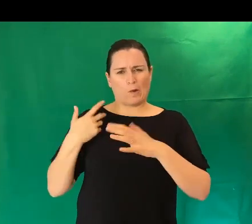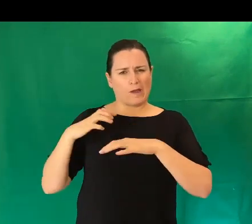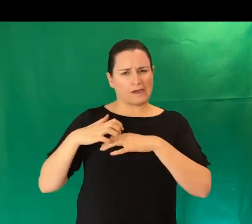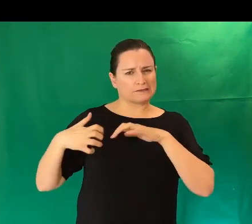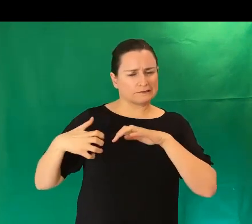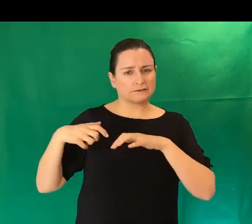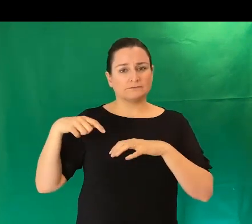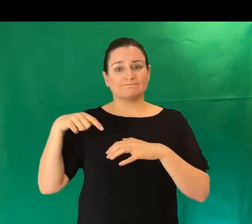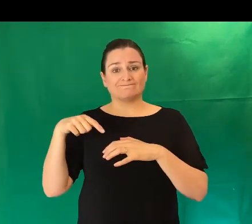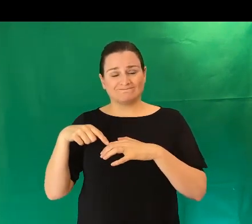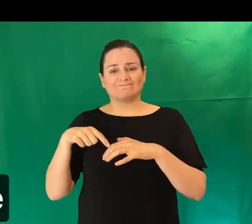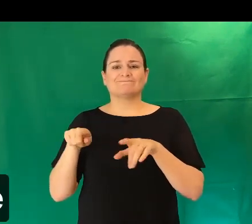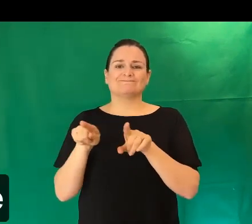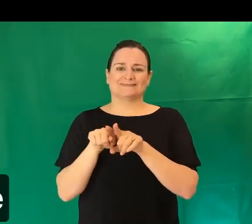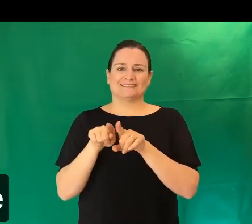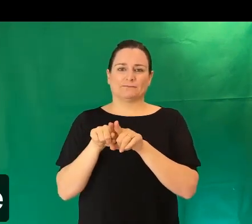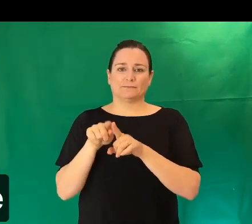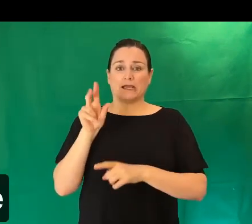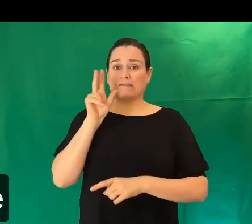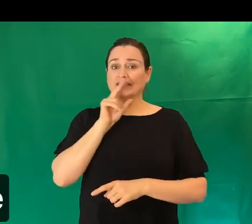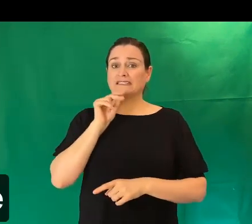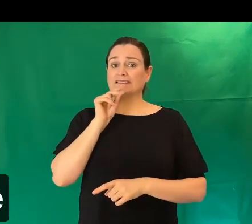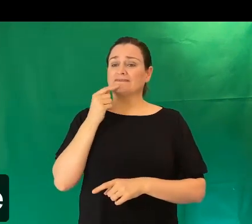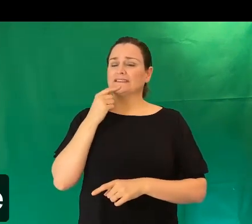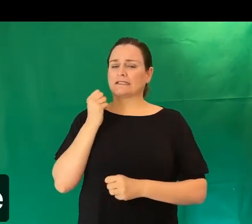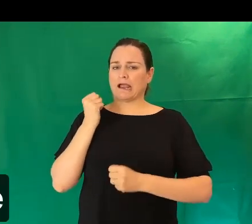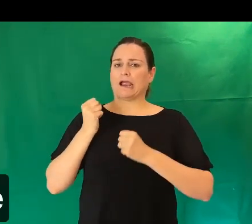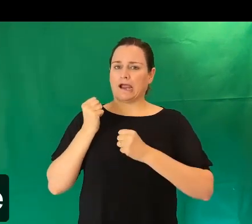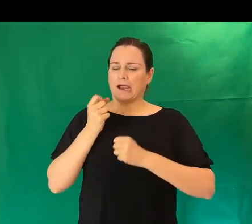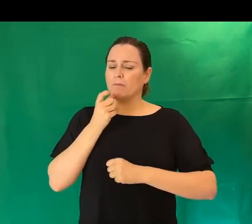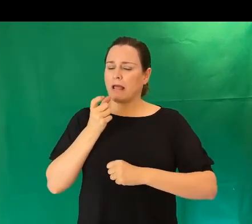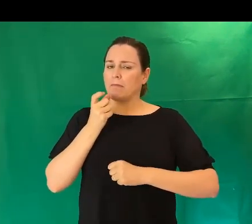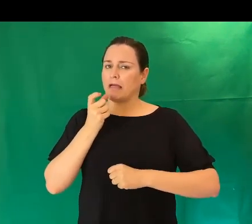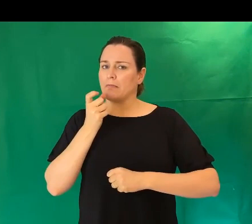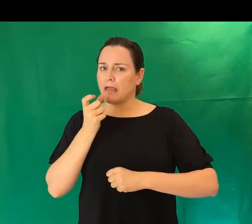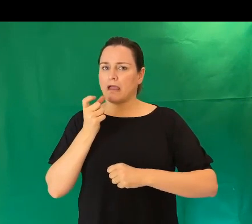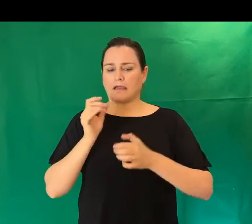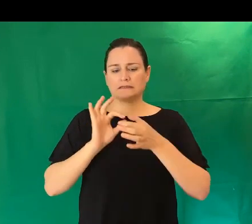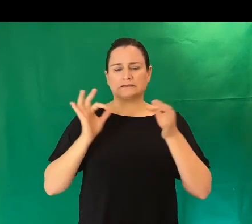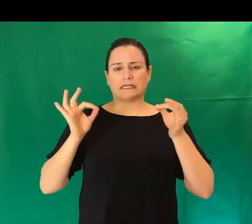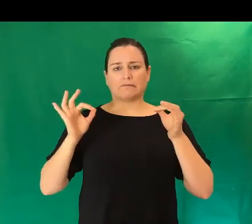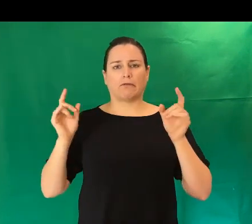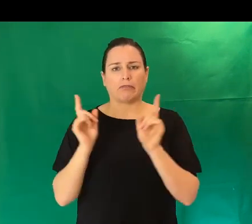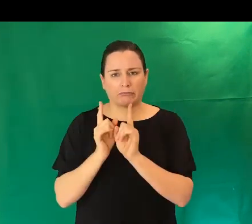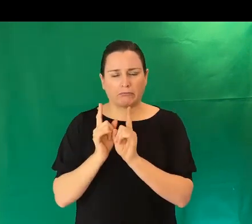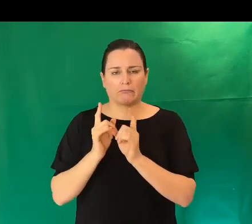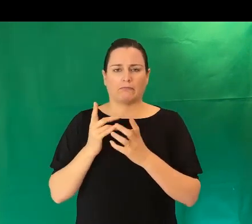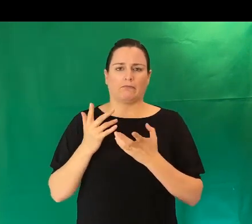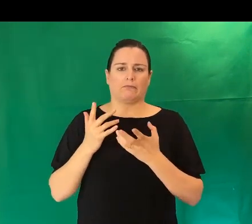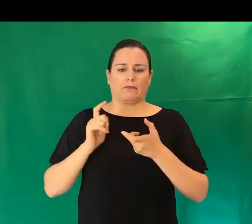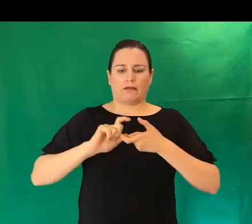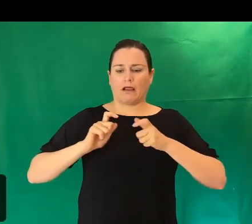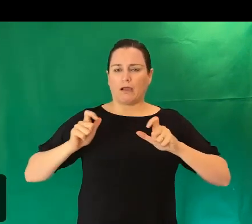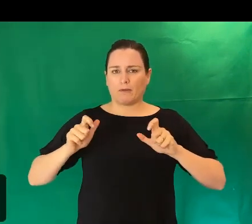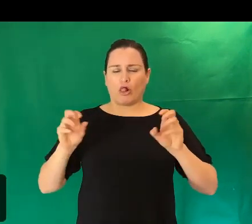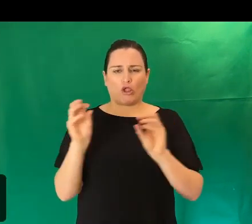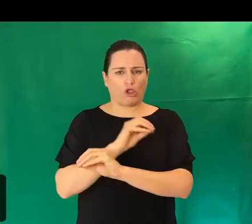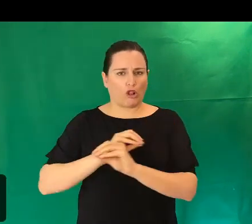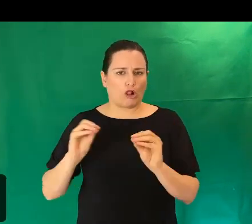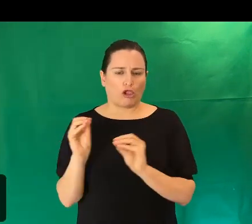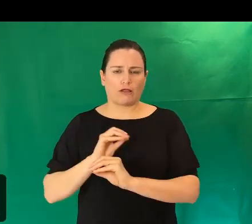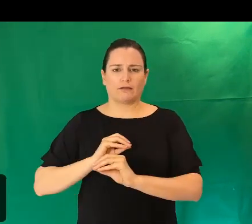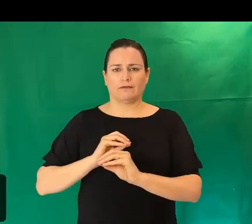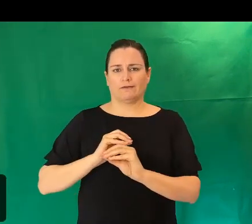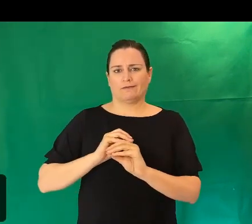similar types that we find in spoken languages. So a Broca type aphasia, short sentences, not